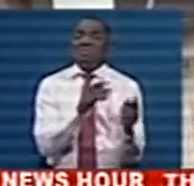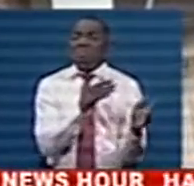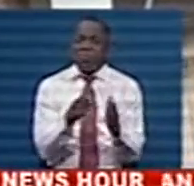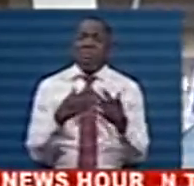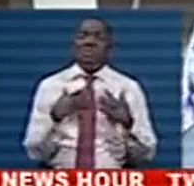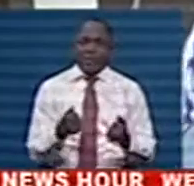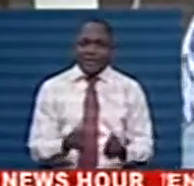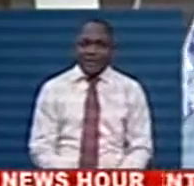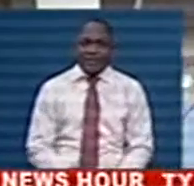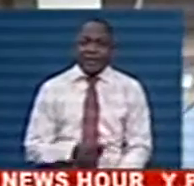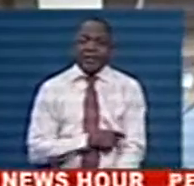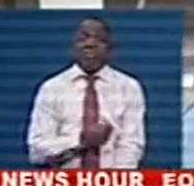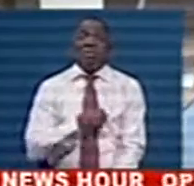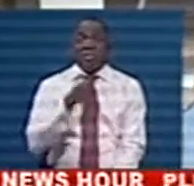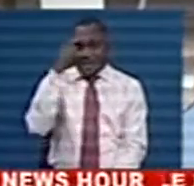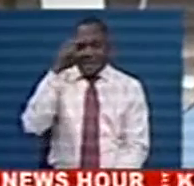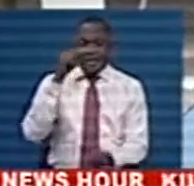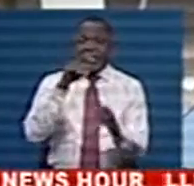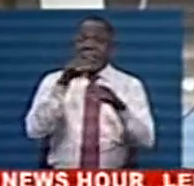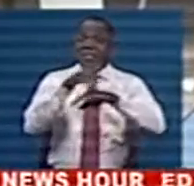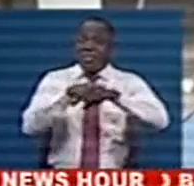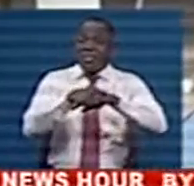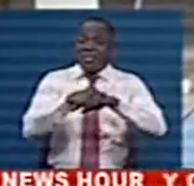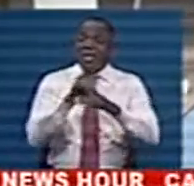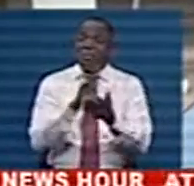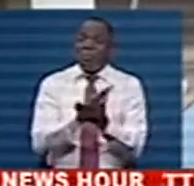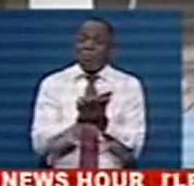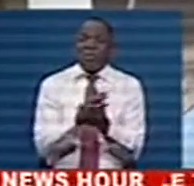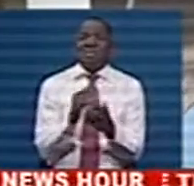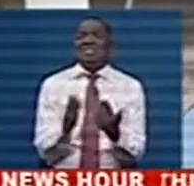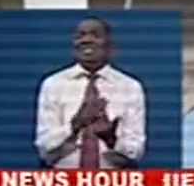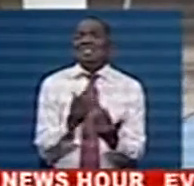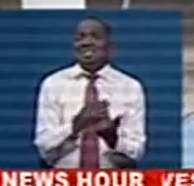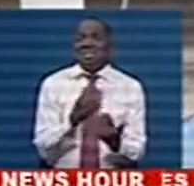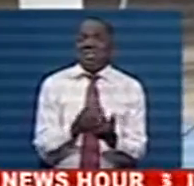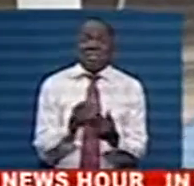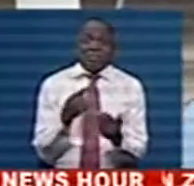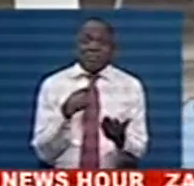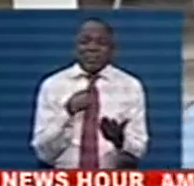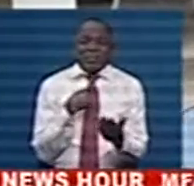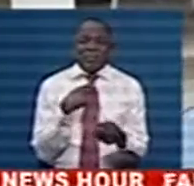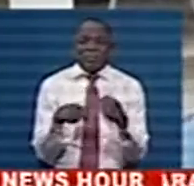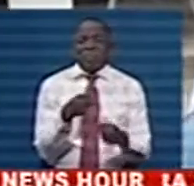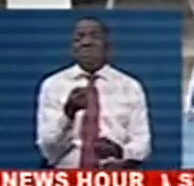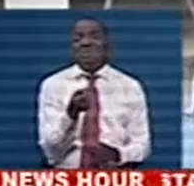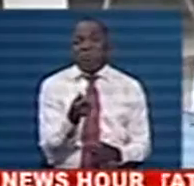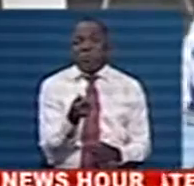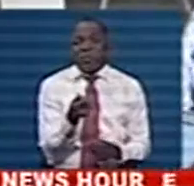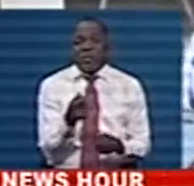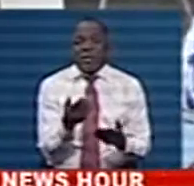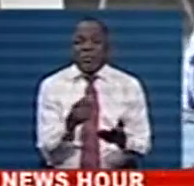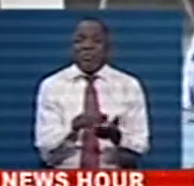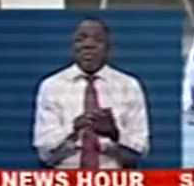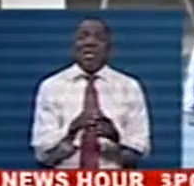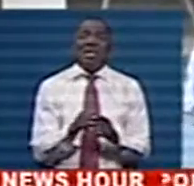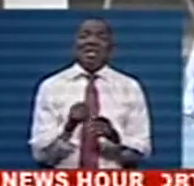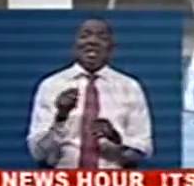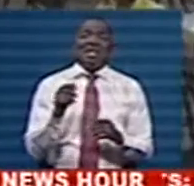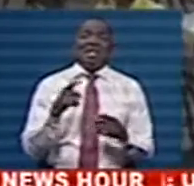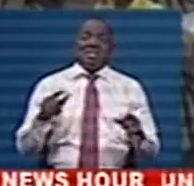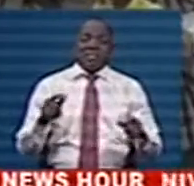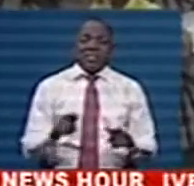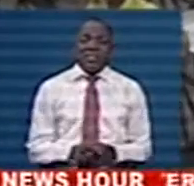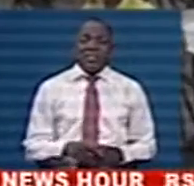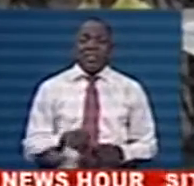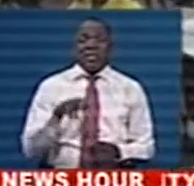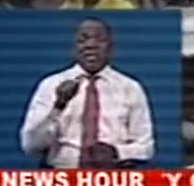the exams. For me, the paper was very easy, although I had a little challenge in the literature part.